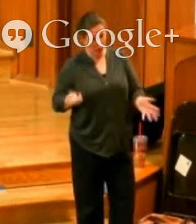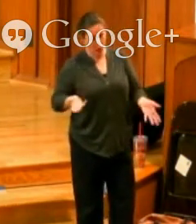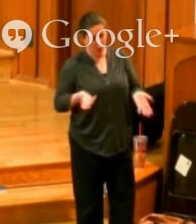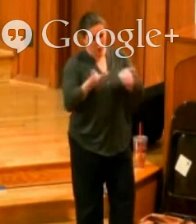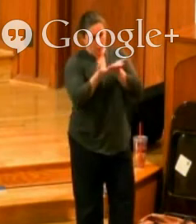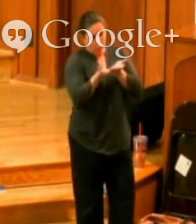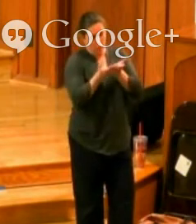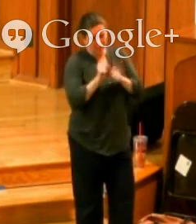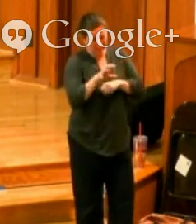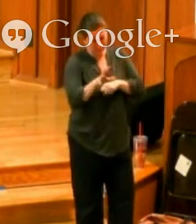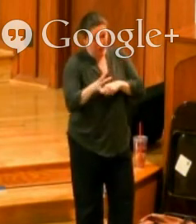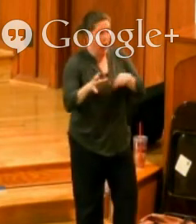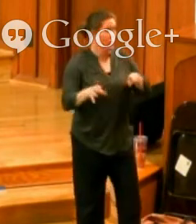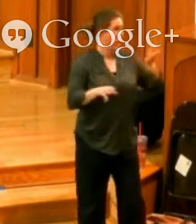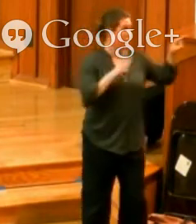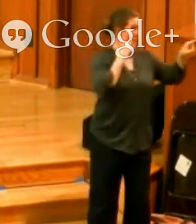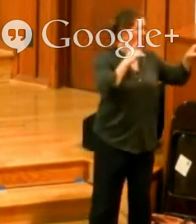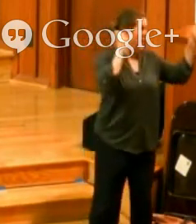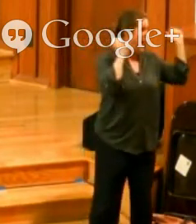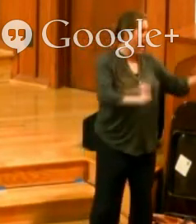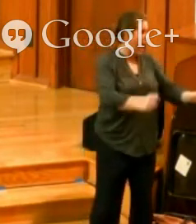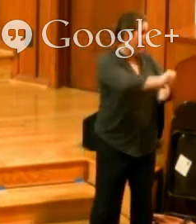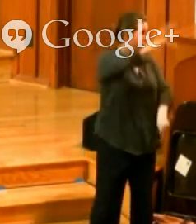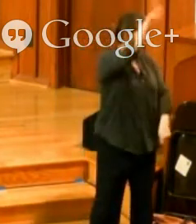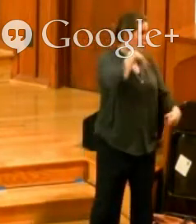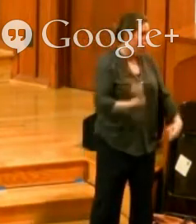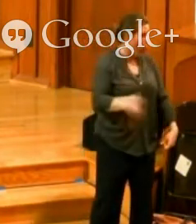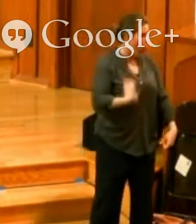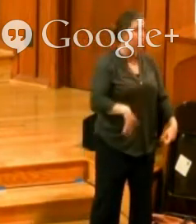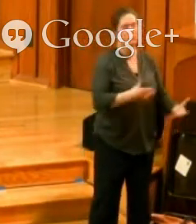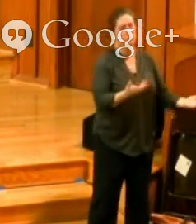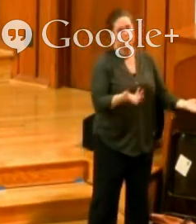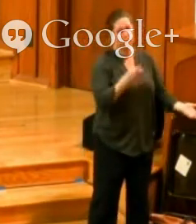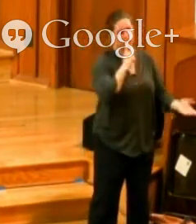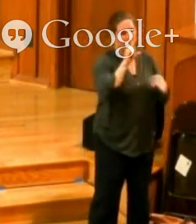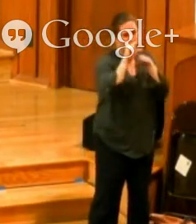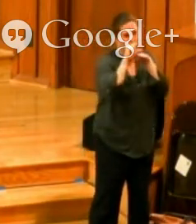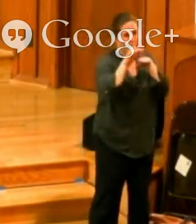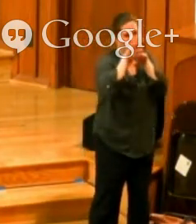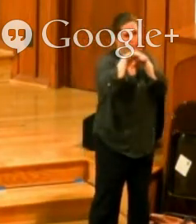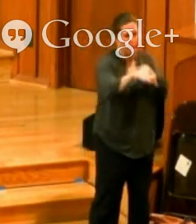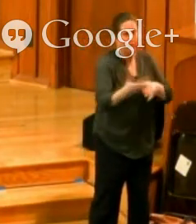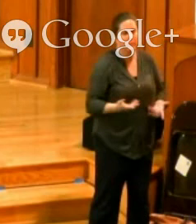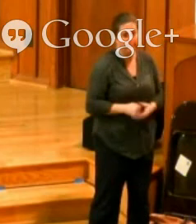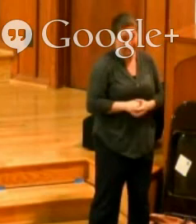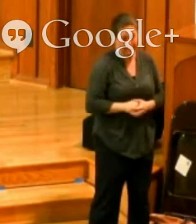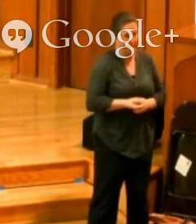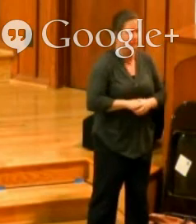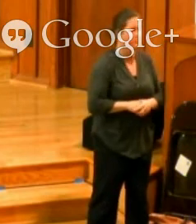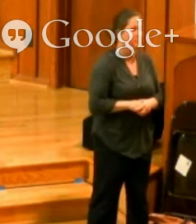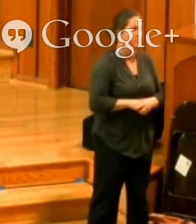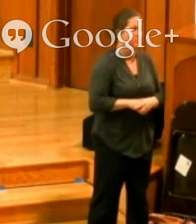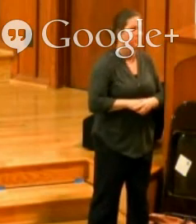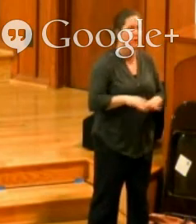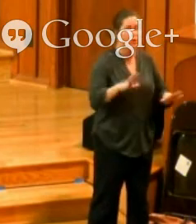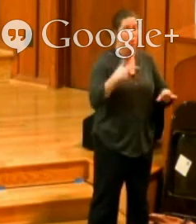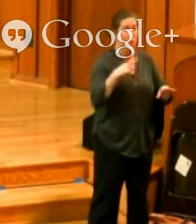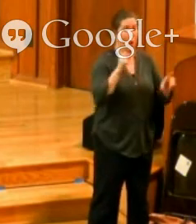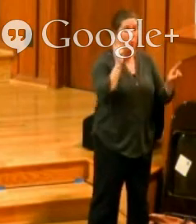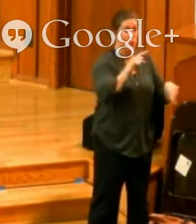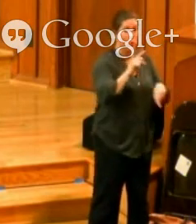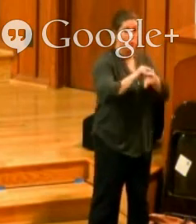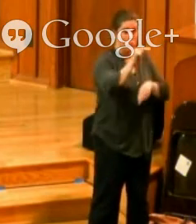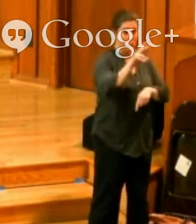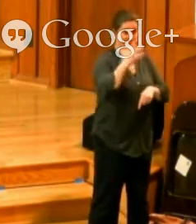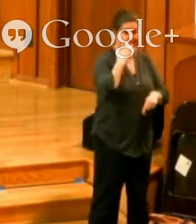see too many mountains. Florida's a flat piece of land. You might see a hill, but it's about this tall. When I went to Northern California,